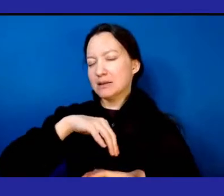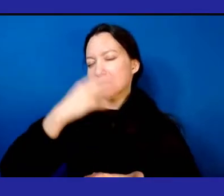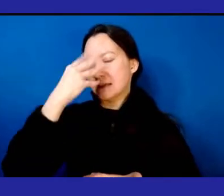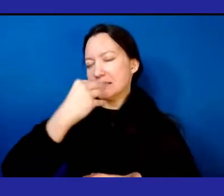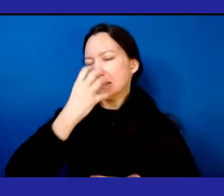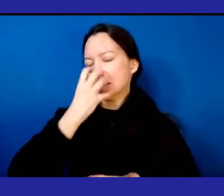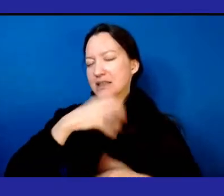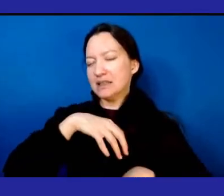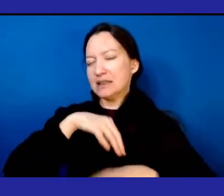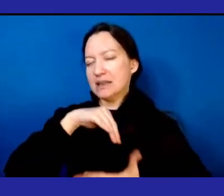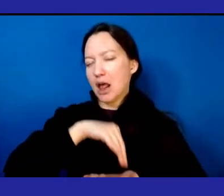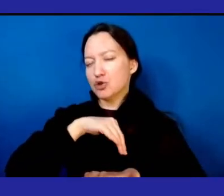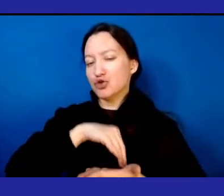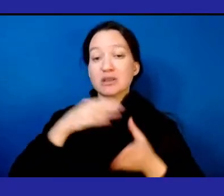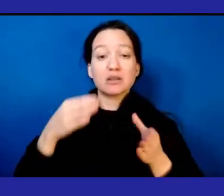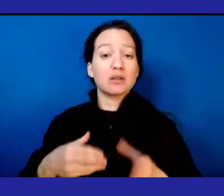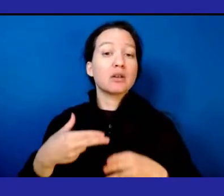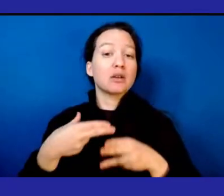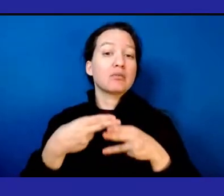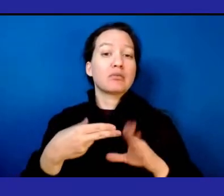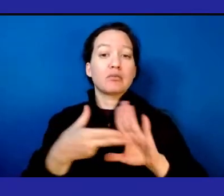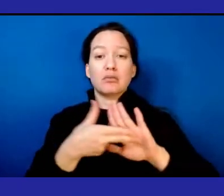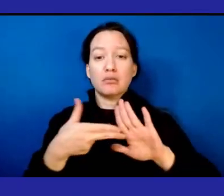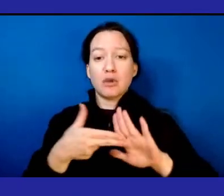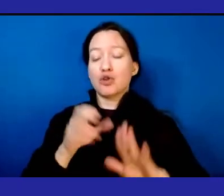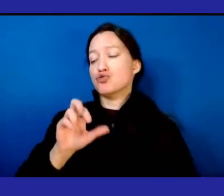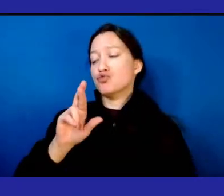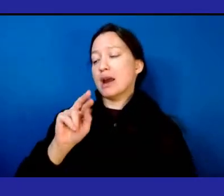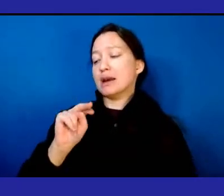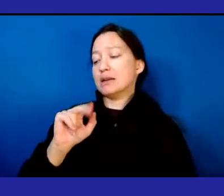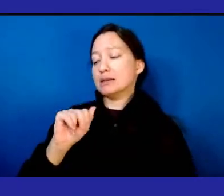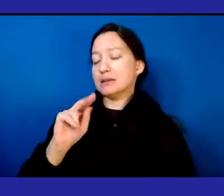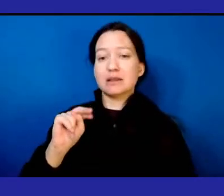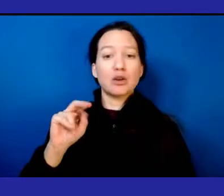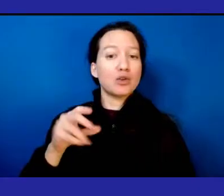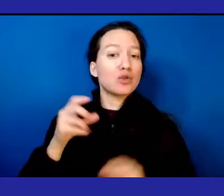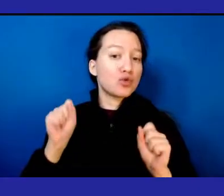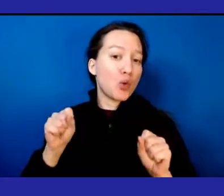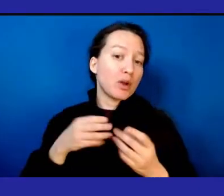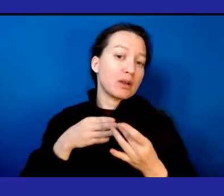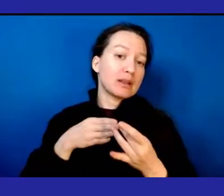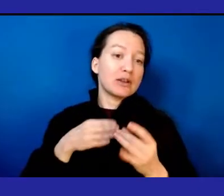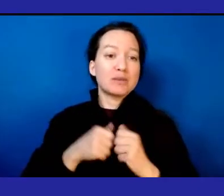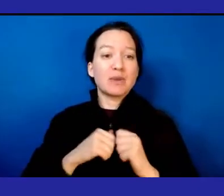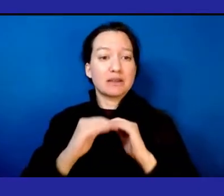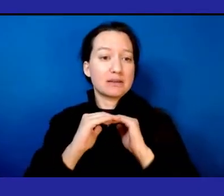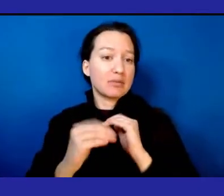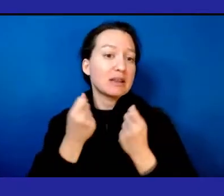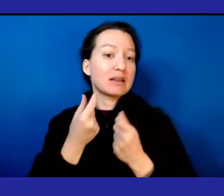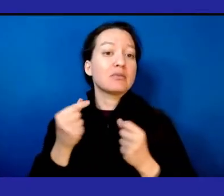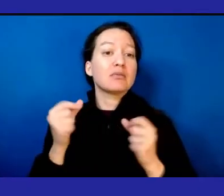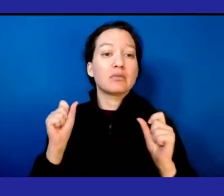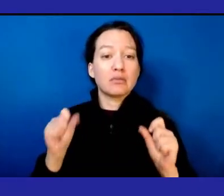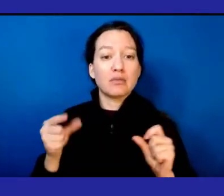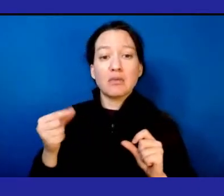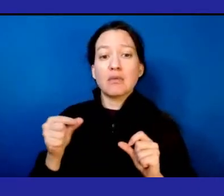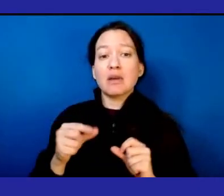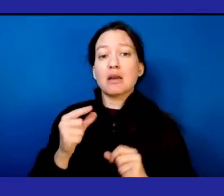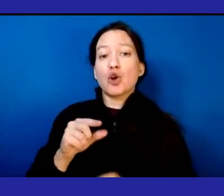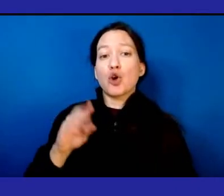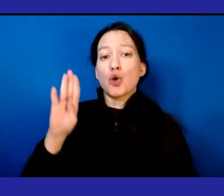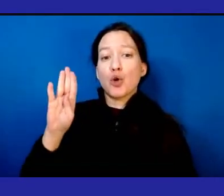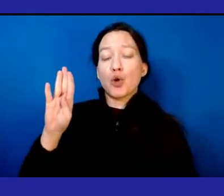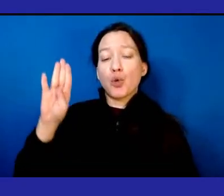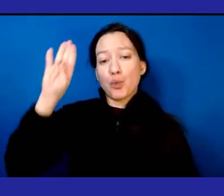Crane's Notable Leaders in Sustainability, and a local Brooklyn artist, Eddie Kwan, photo exhibits debuted at